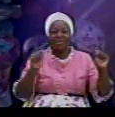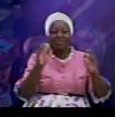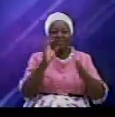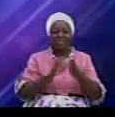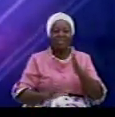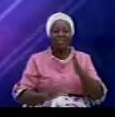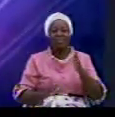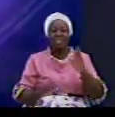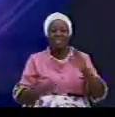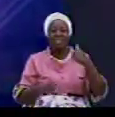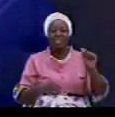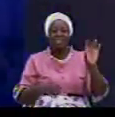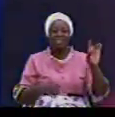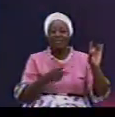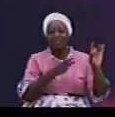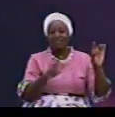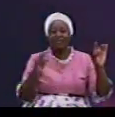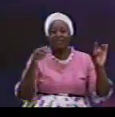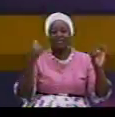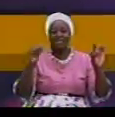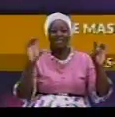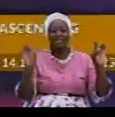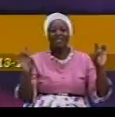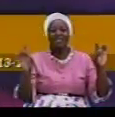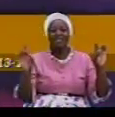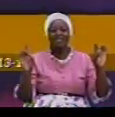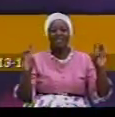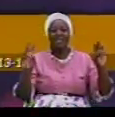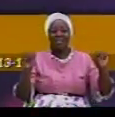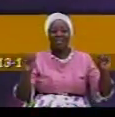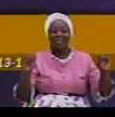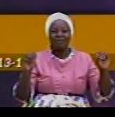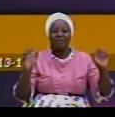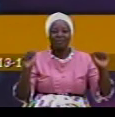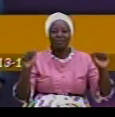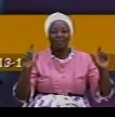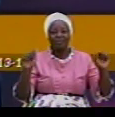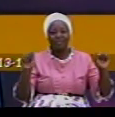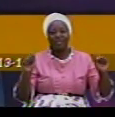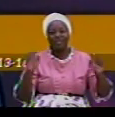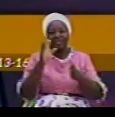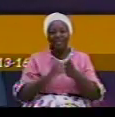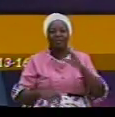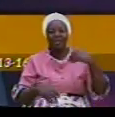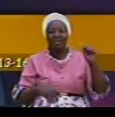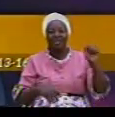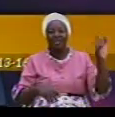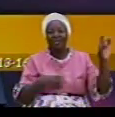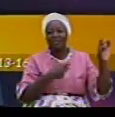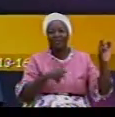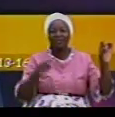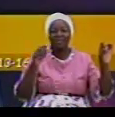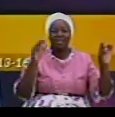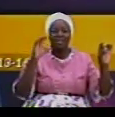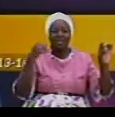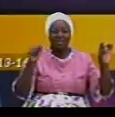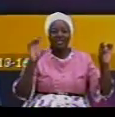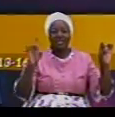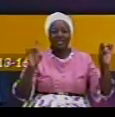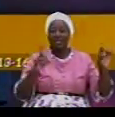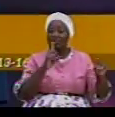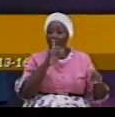verse 18. Matthew chapter 18, verse 18. Verily I say unto